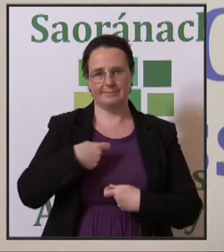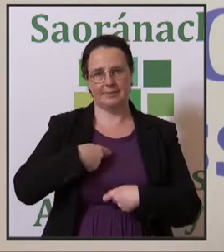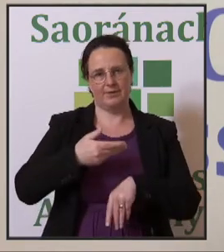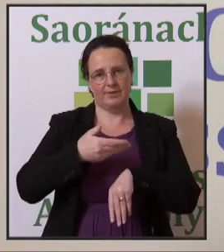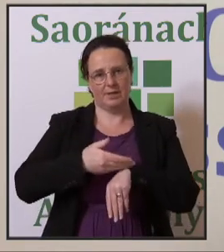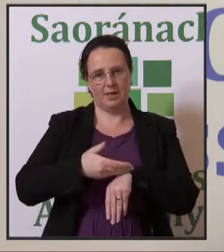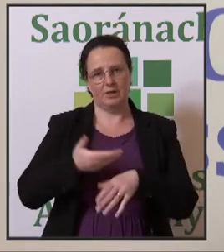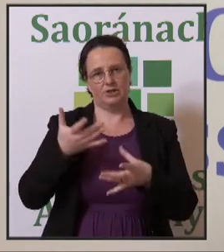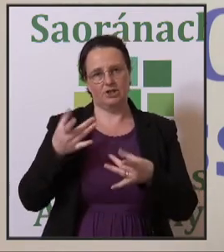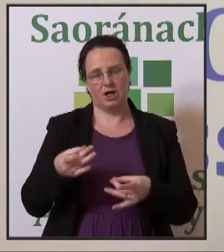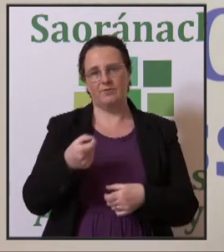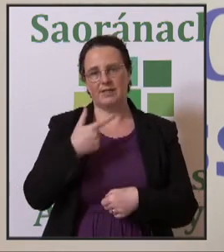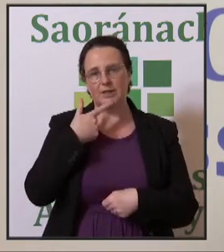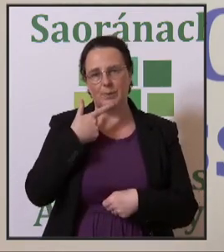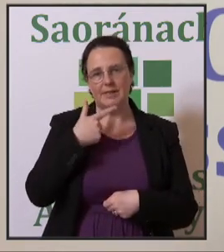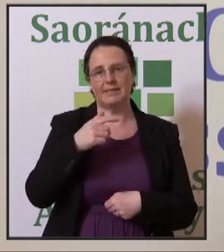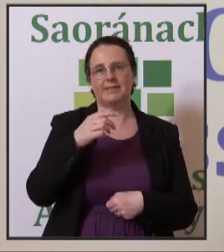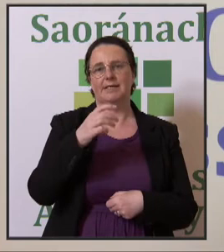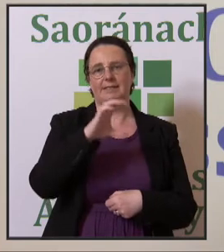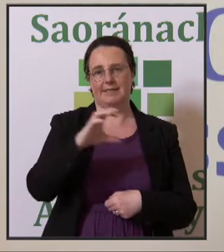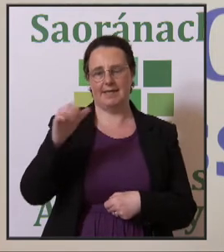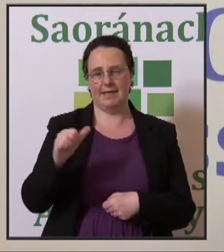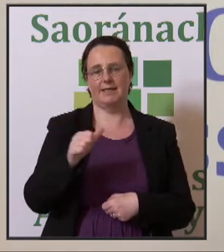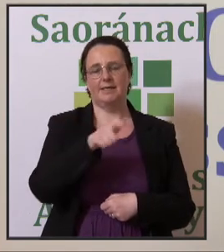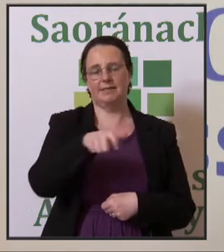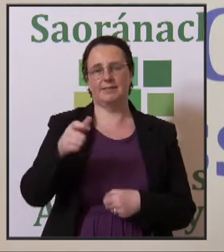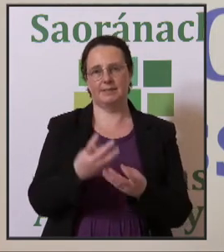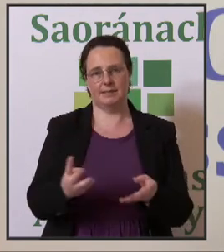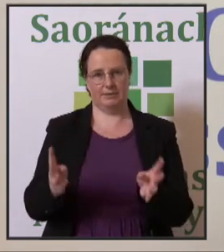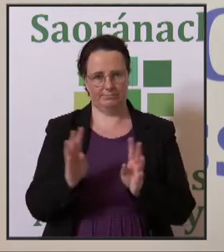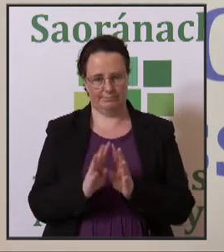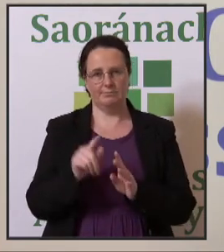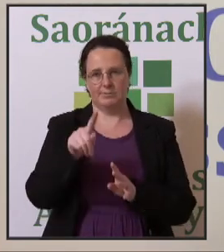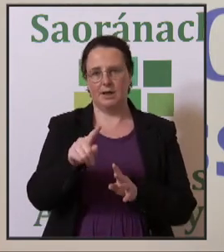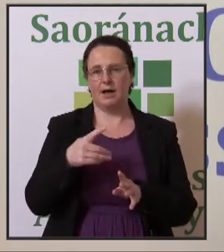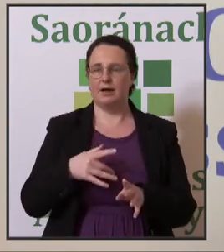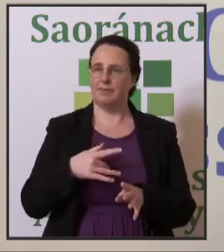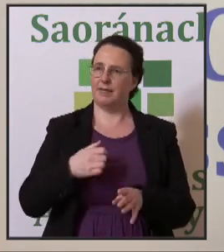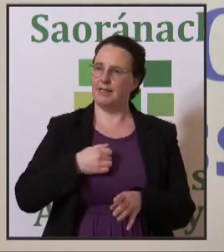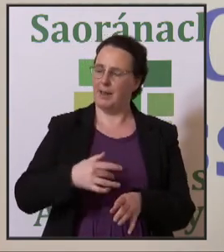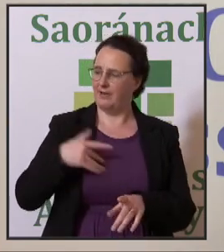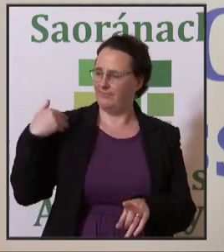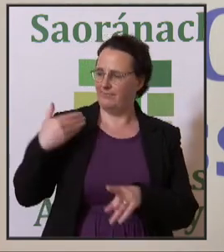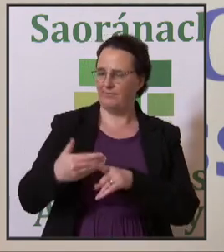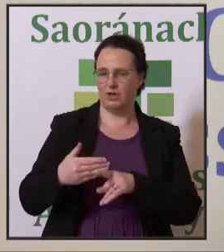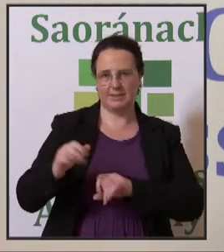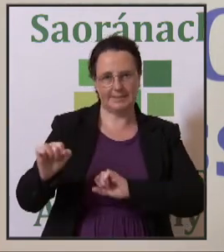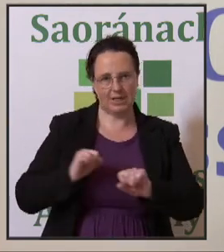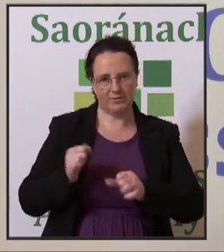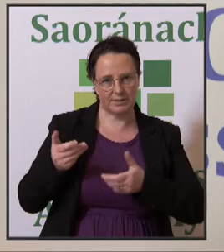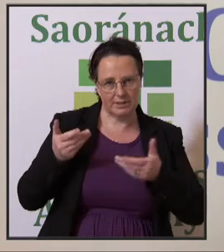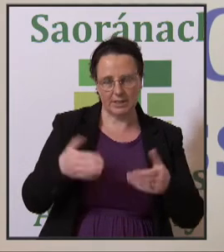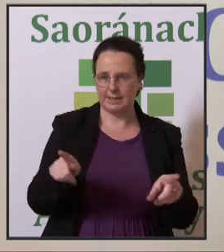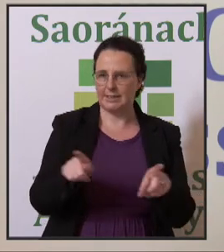Dublin Citizens Assembly. I live a life of service, and I will approach this task with the same